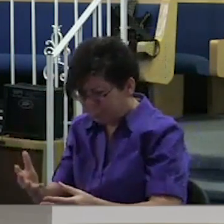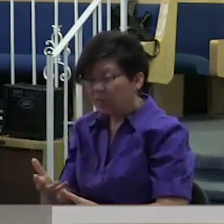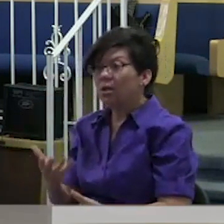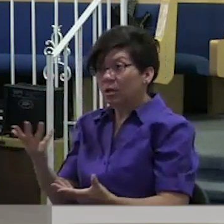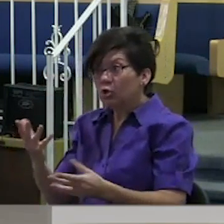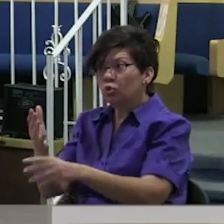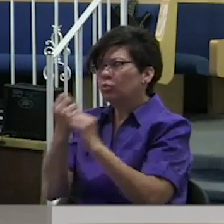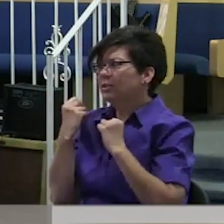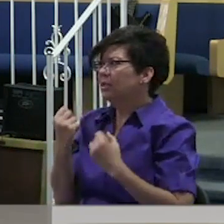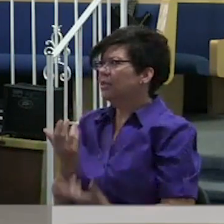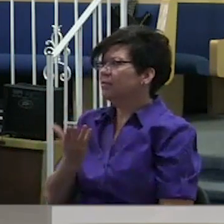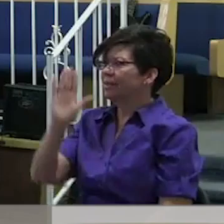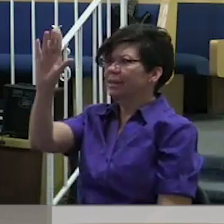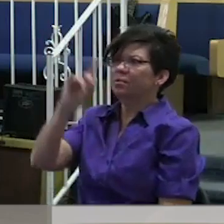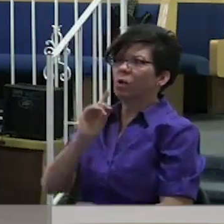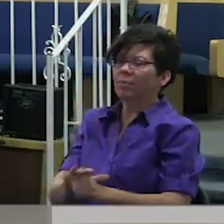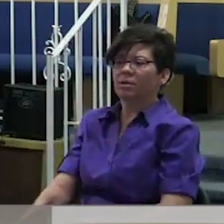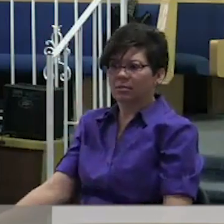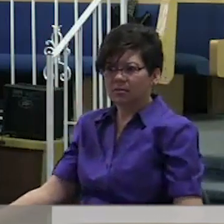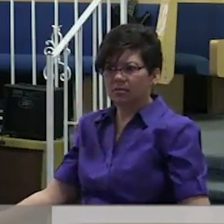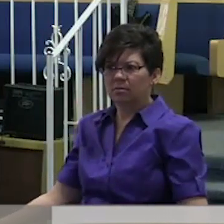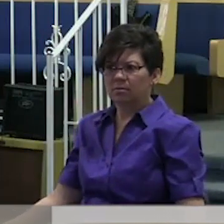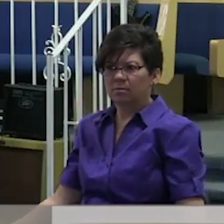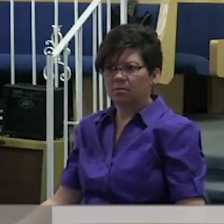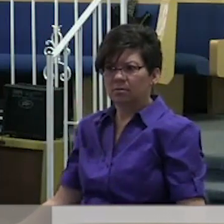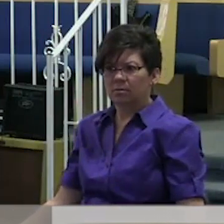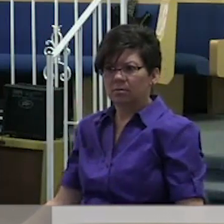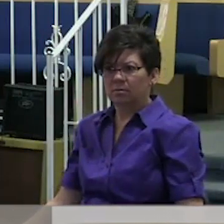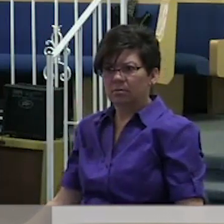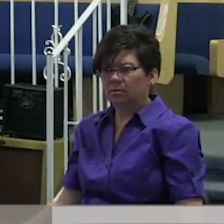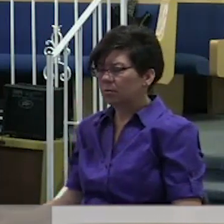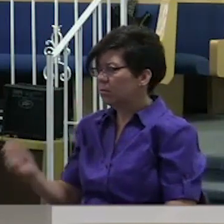order to receive the promises of God.